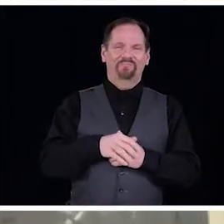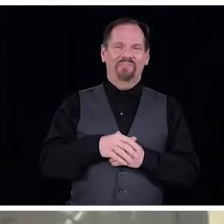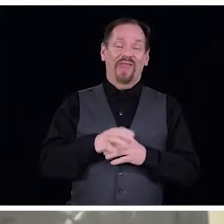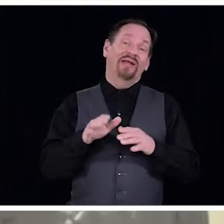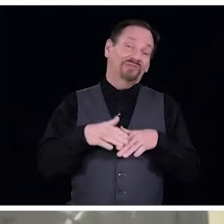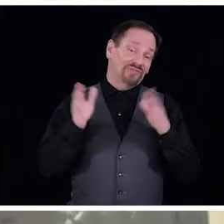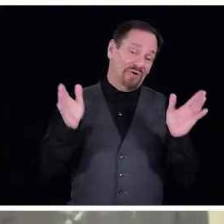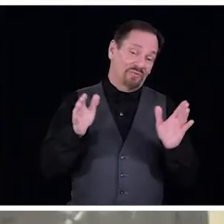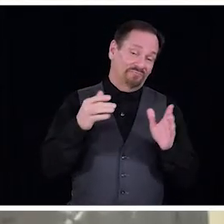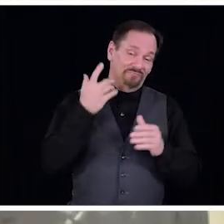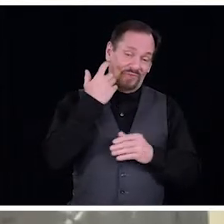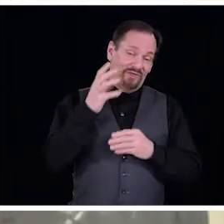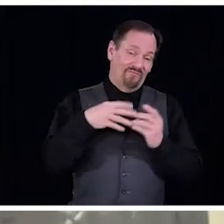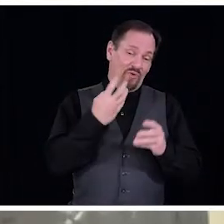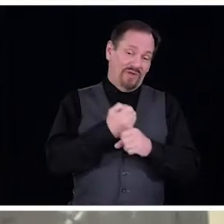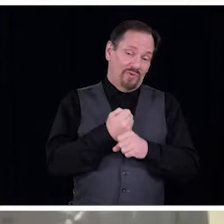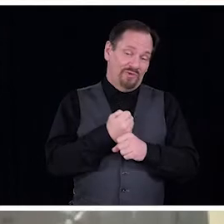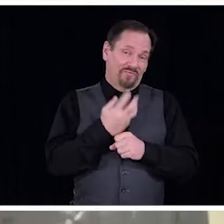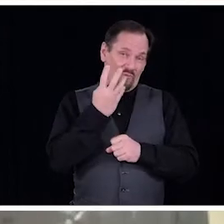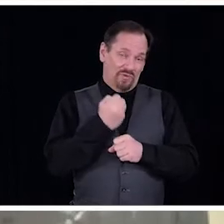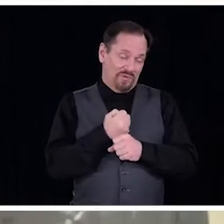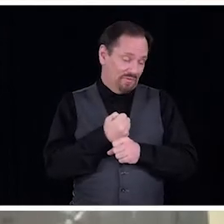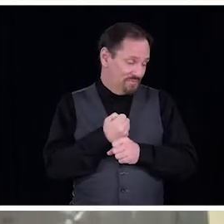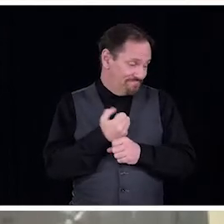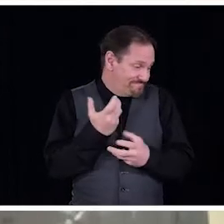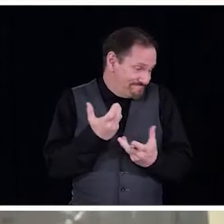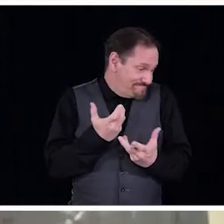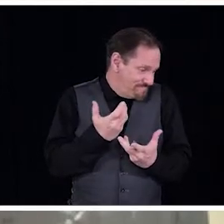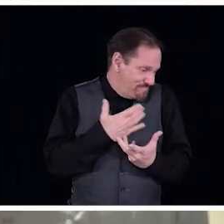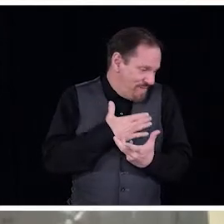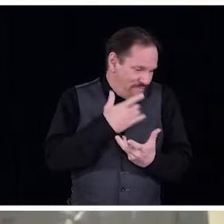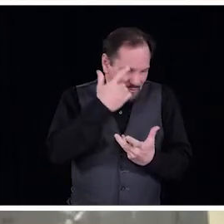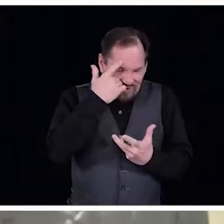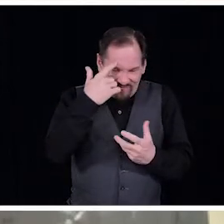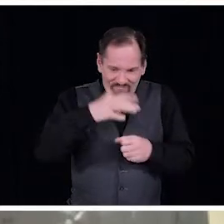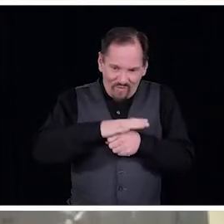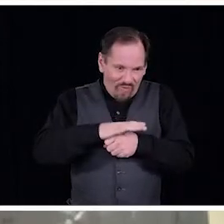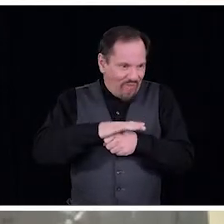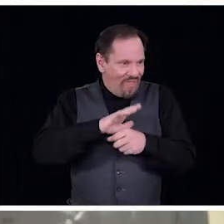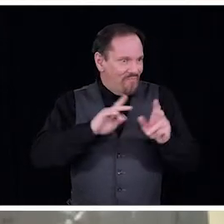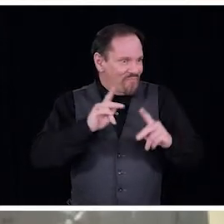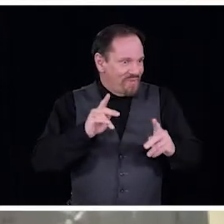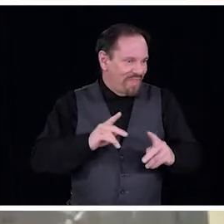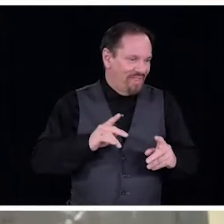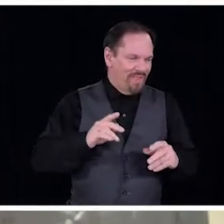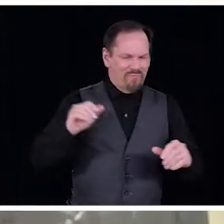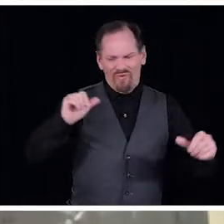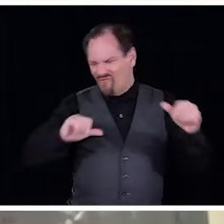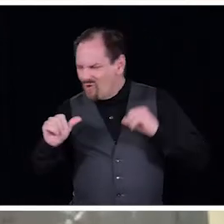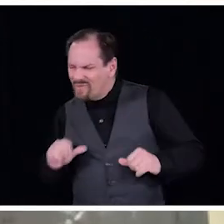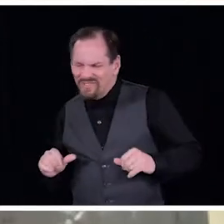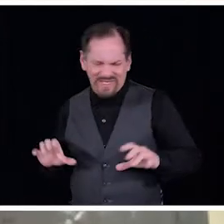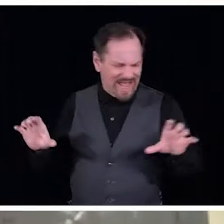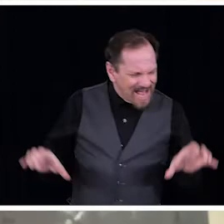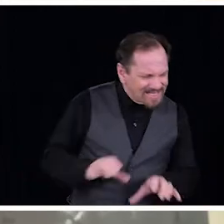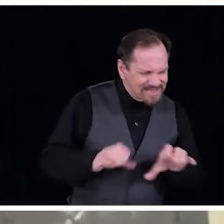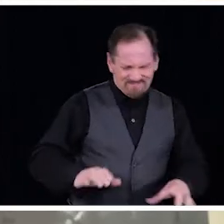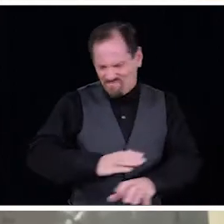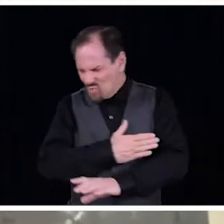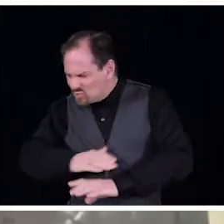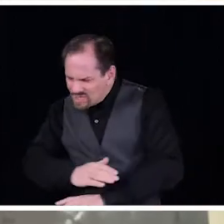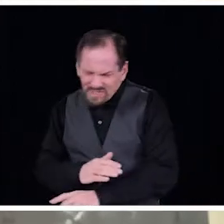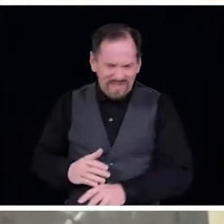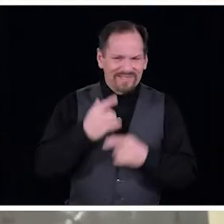past 4 years. My memory is flooded with vivid pictures of people, performances, events, successes